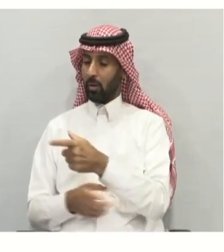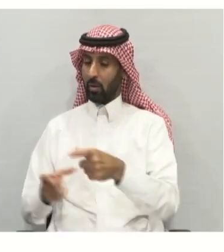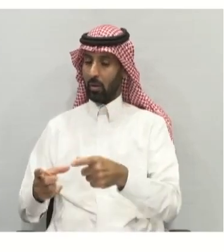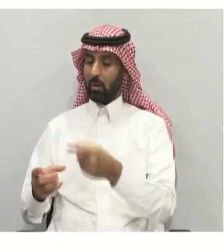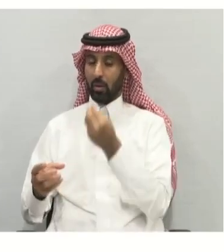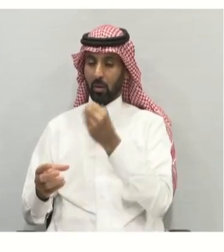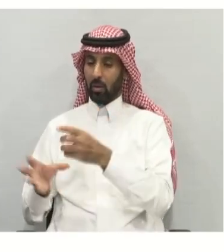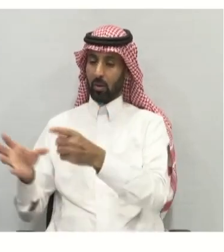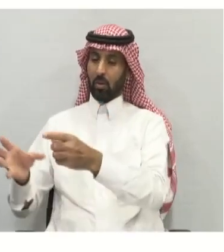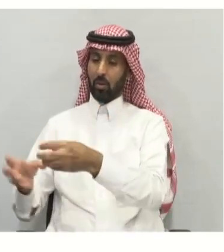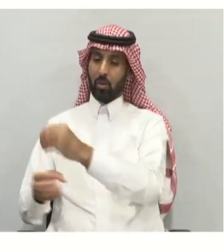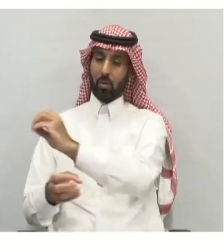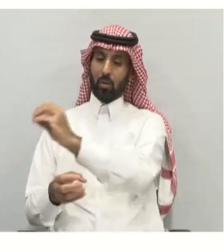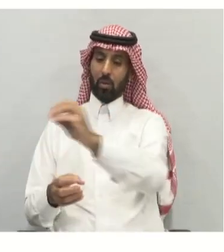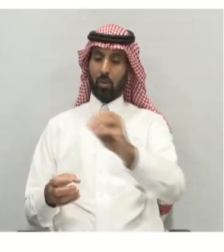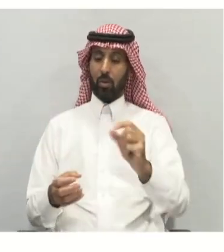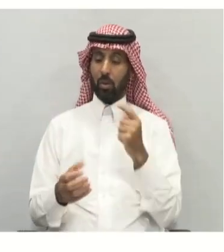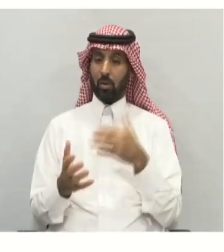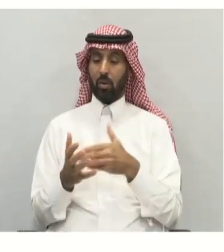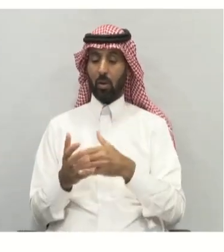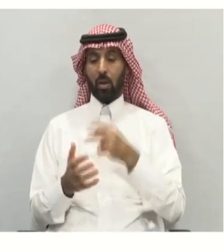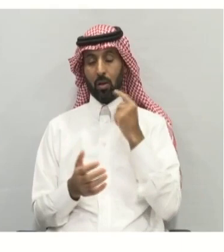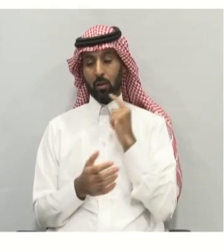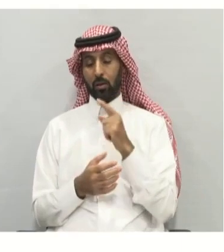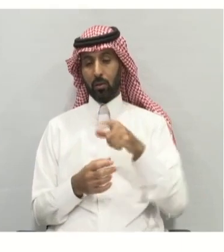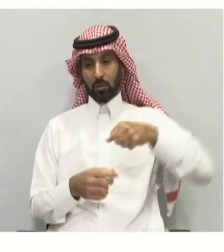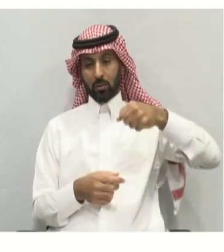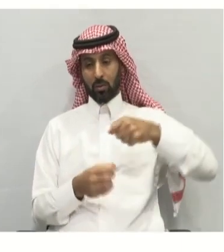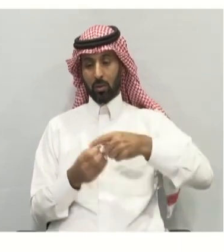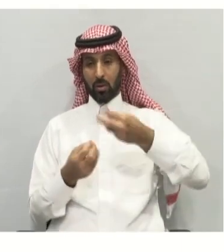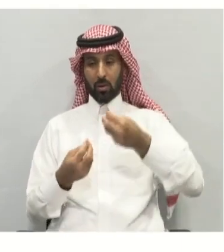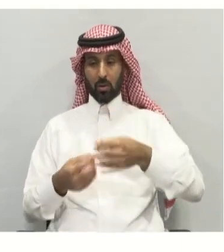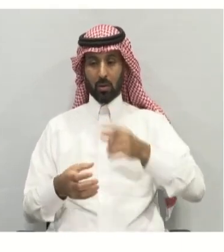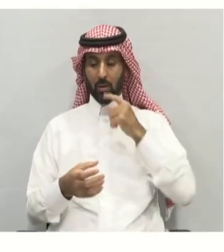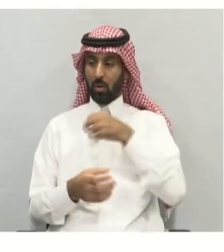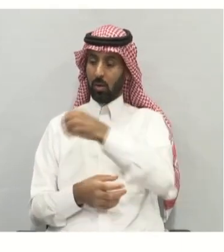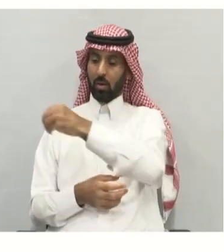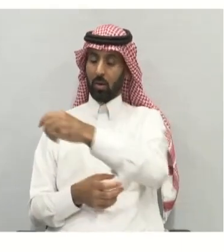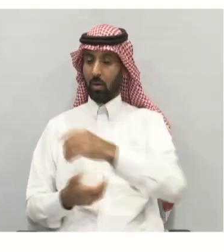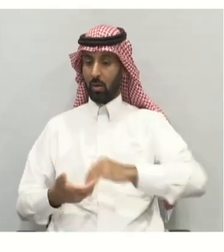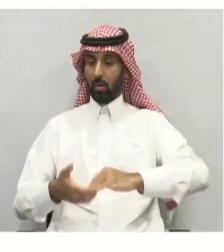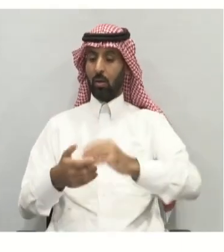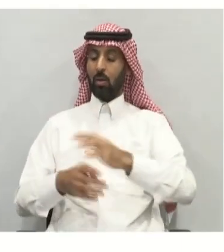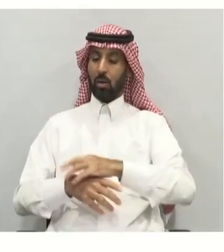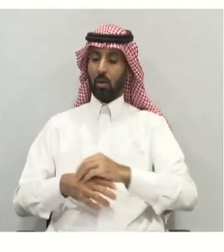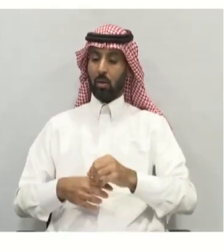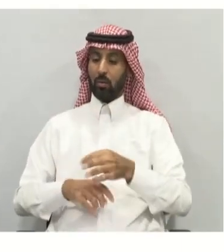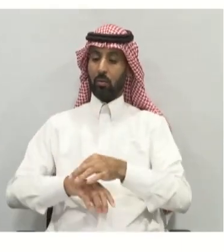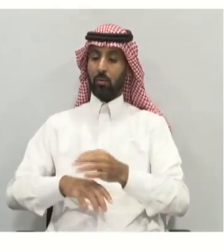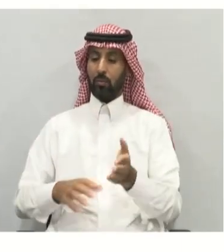end of Ramadan, it means that they give away in order to help the poor